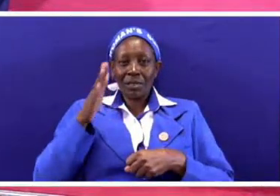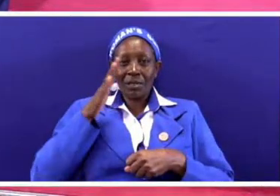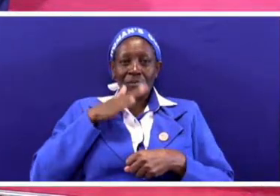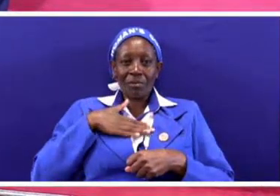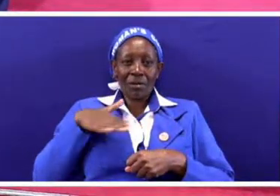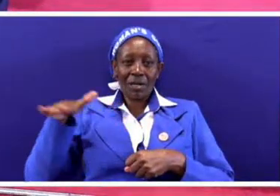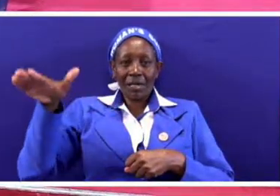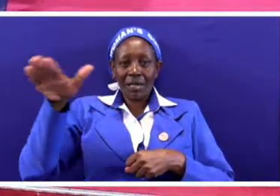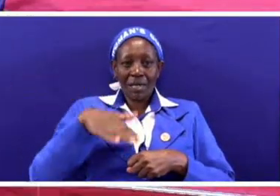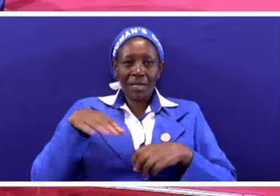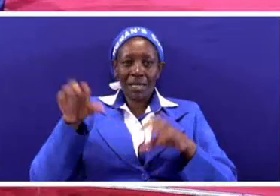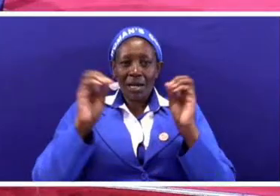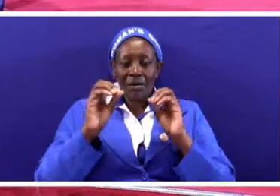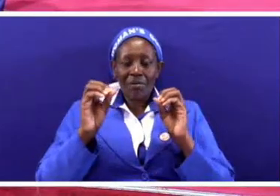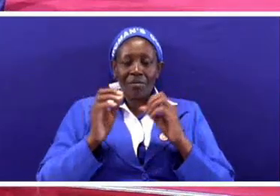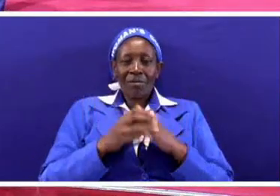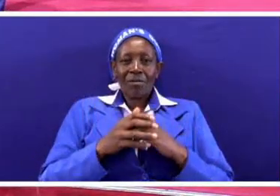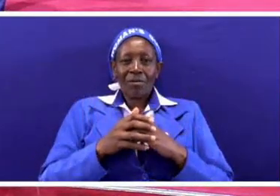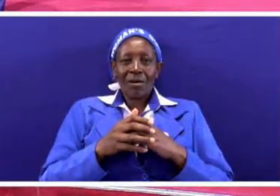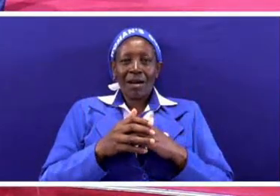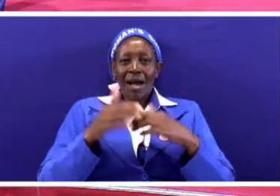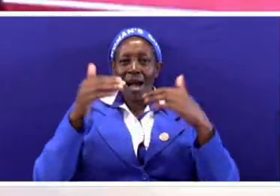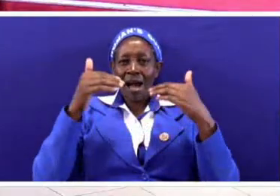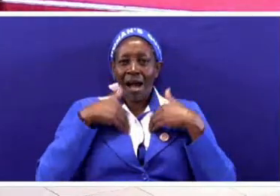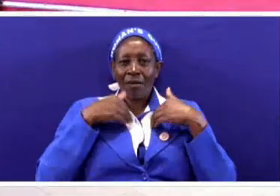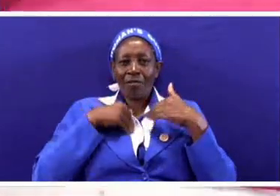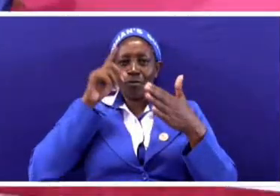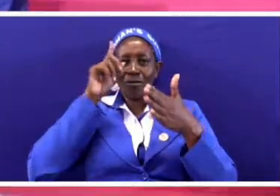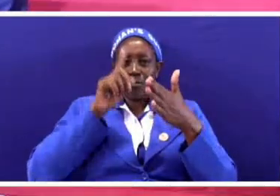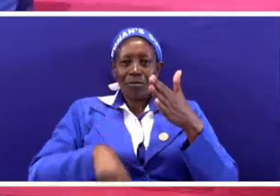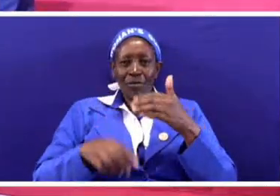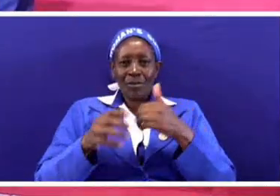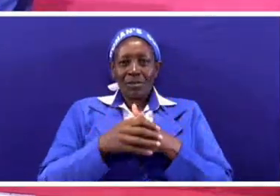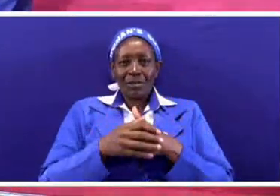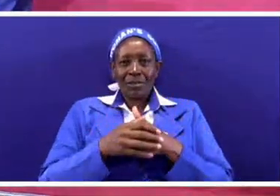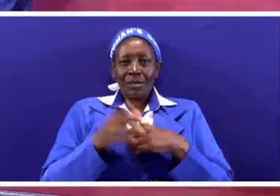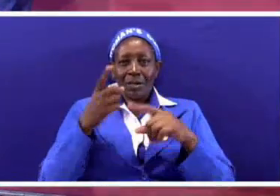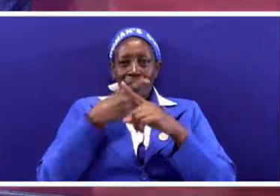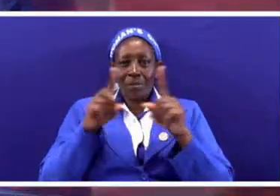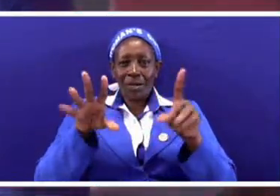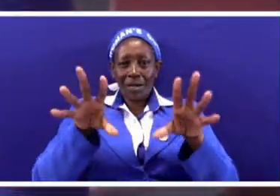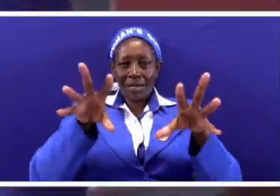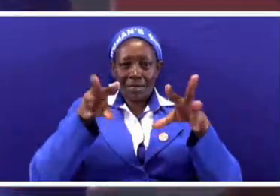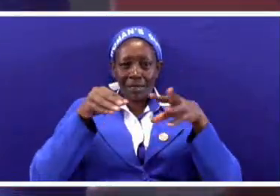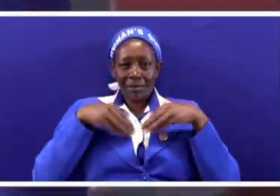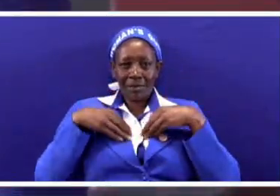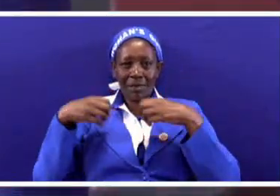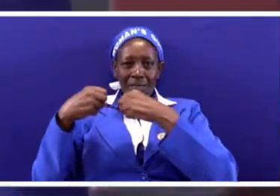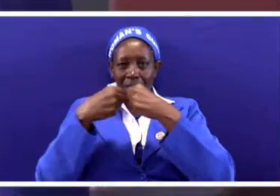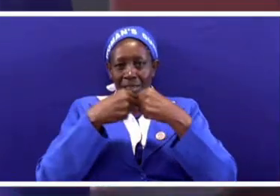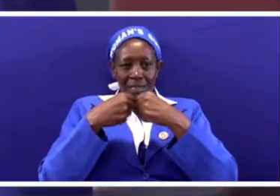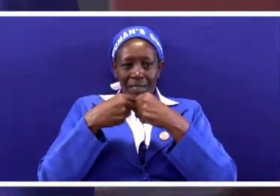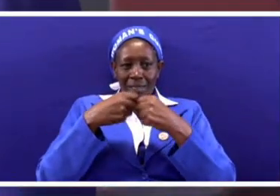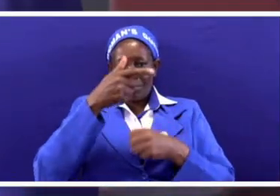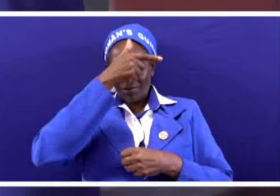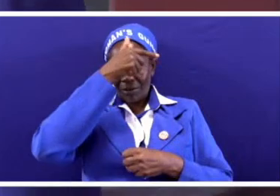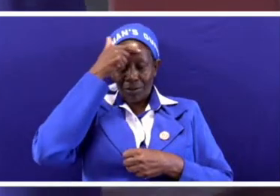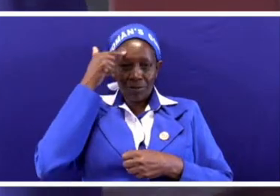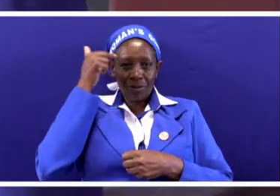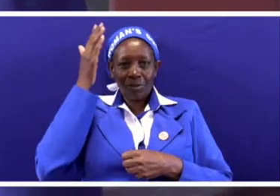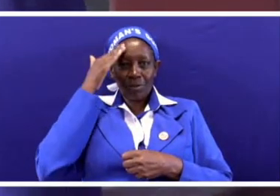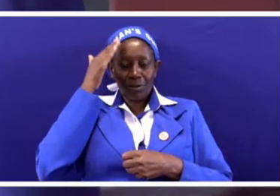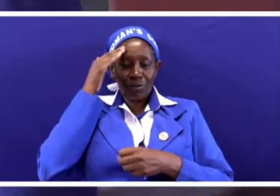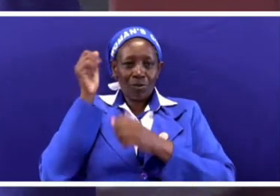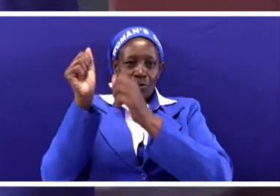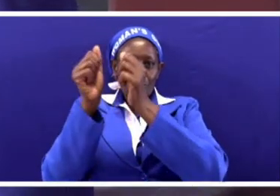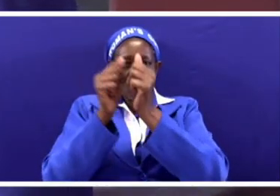general assembly. I do not have what it takes, but he accepted the challenge because he knew you would be with him.